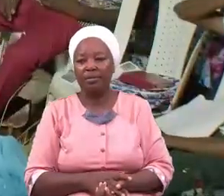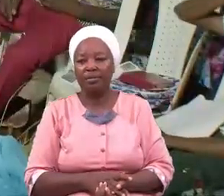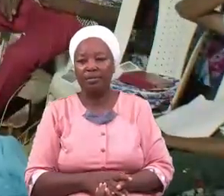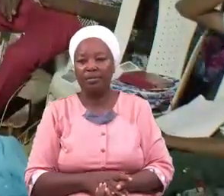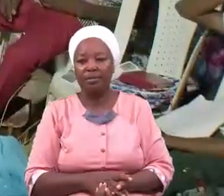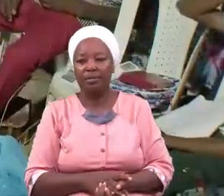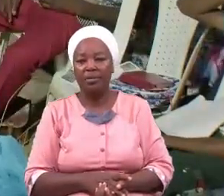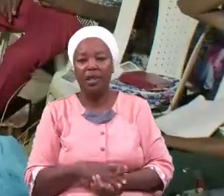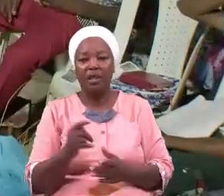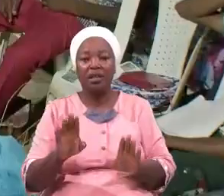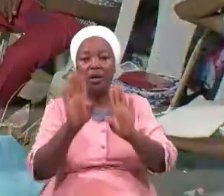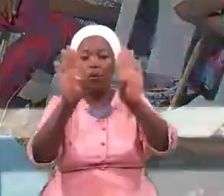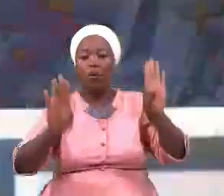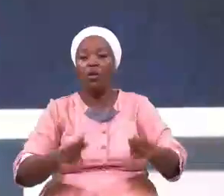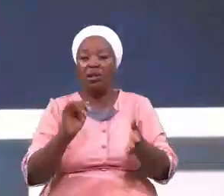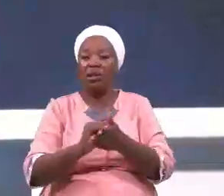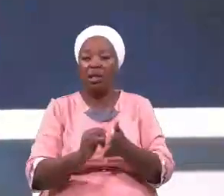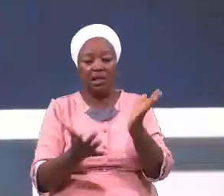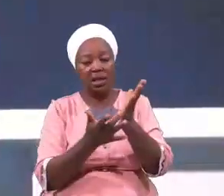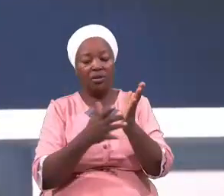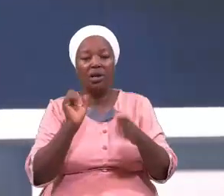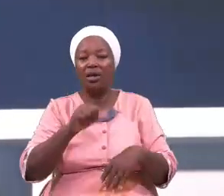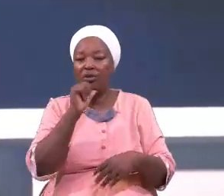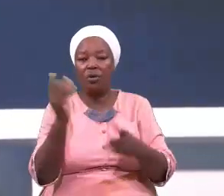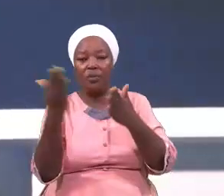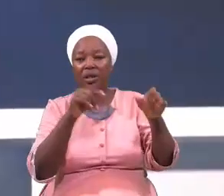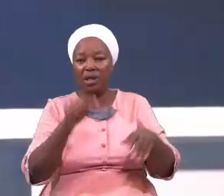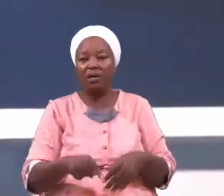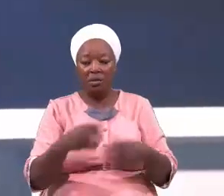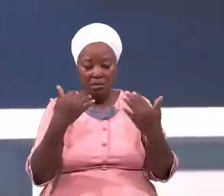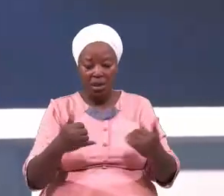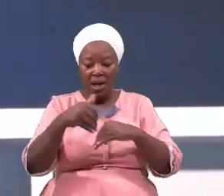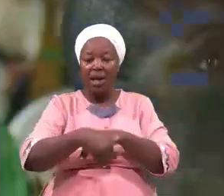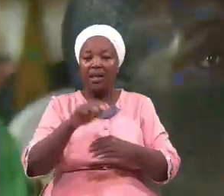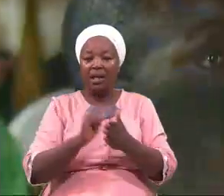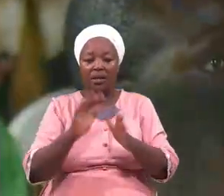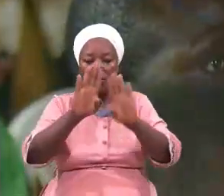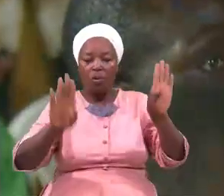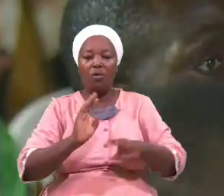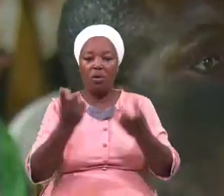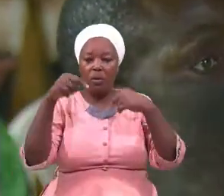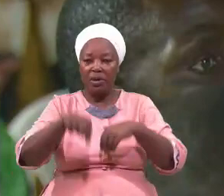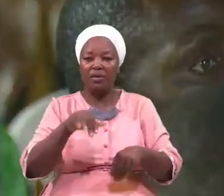The wall that technology cannot bring down tonight, that wall will bring down.